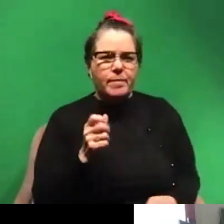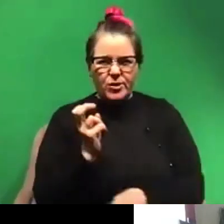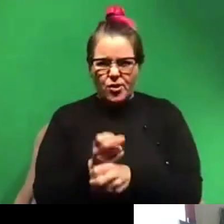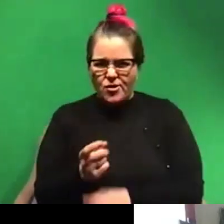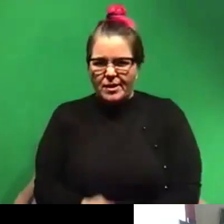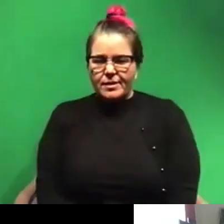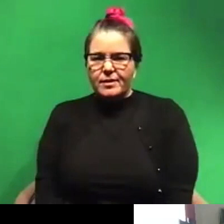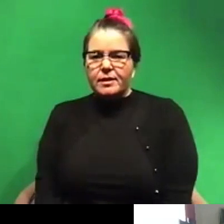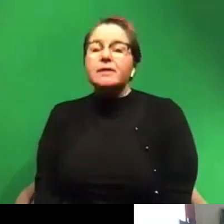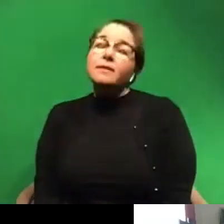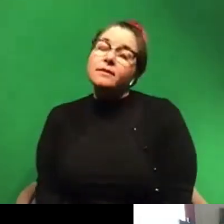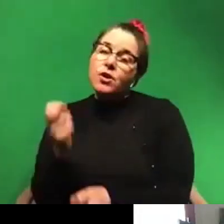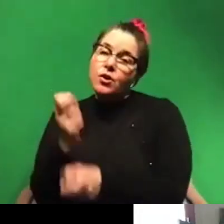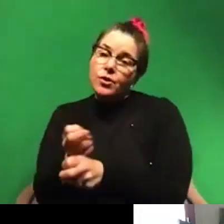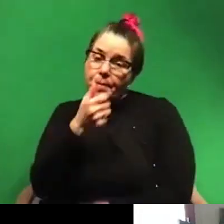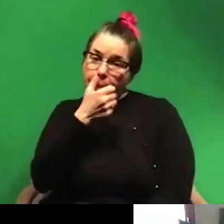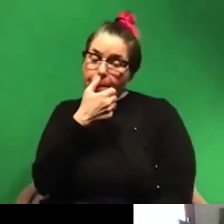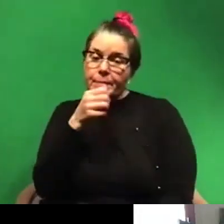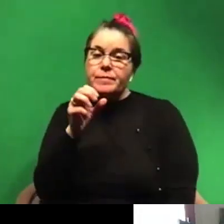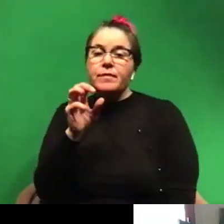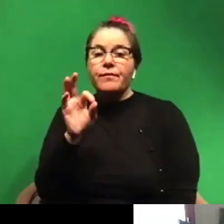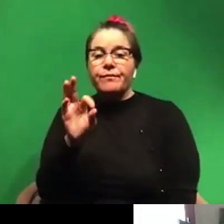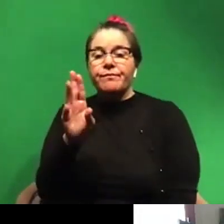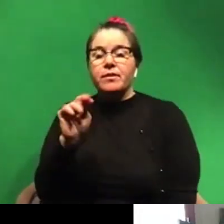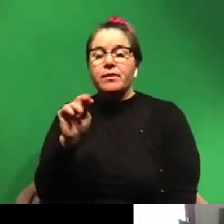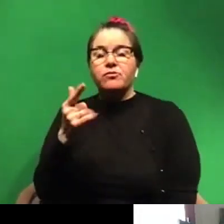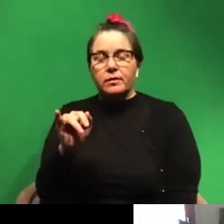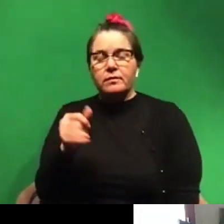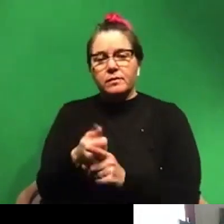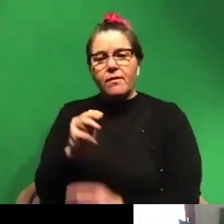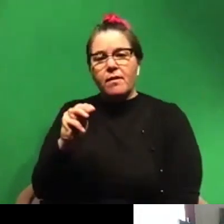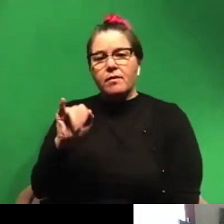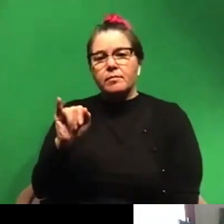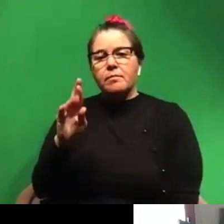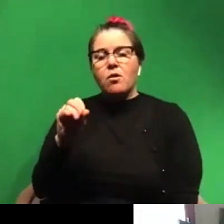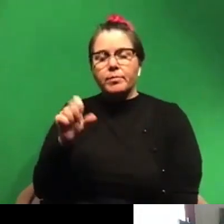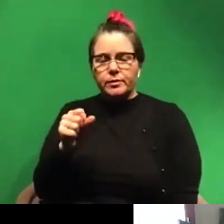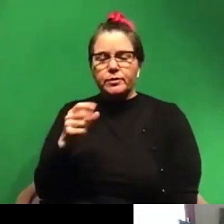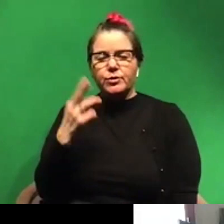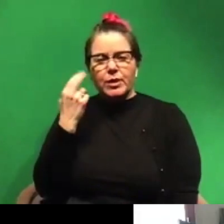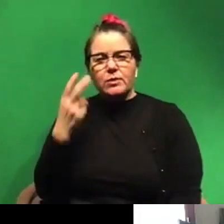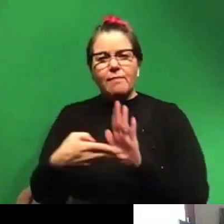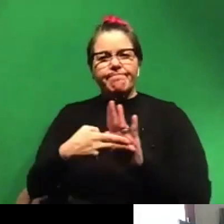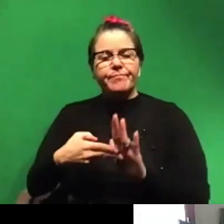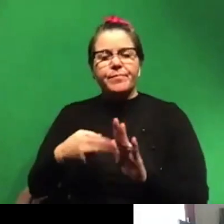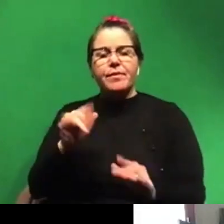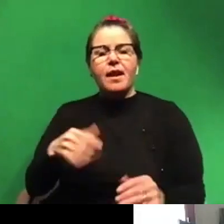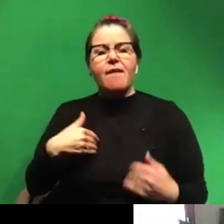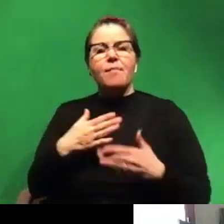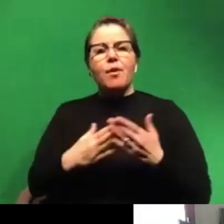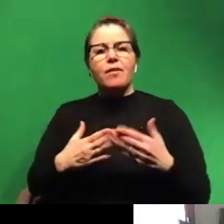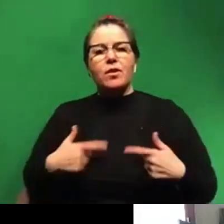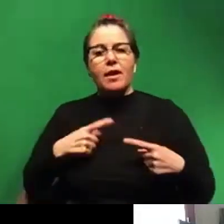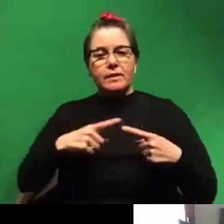That is hard. So fungi actually are microbes. And the reason that they're called microbes is because they have a part of their life cycle that's